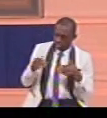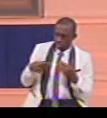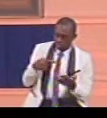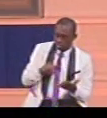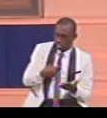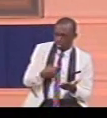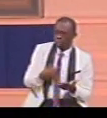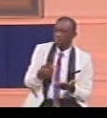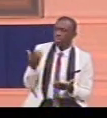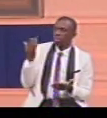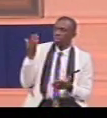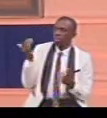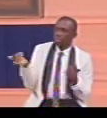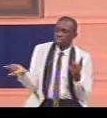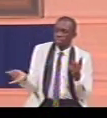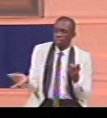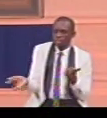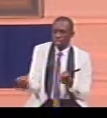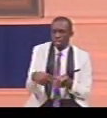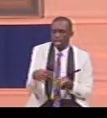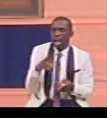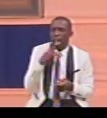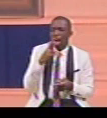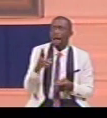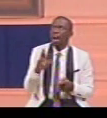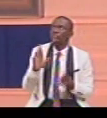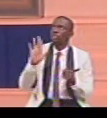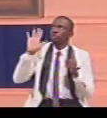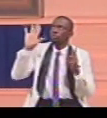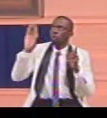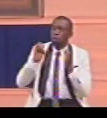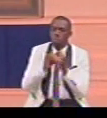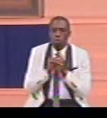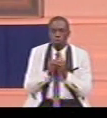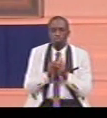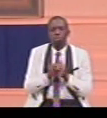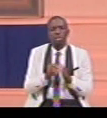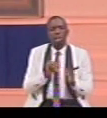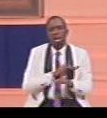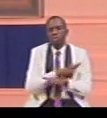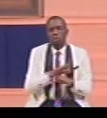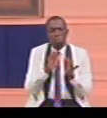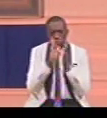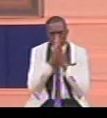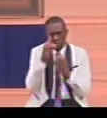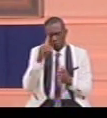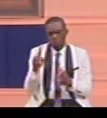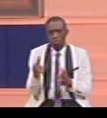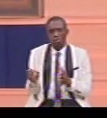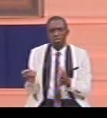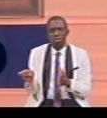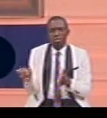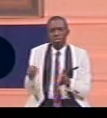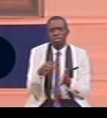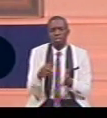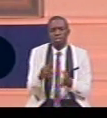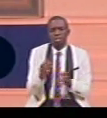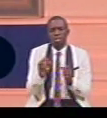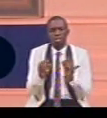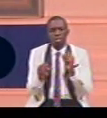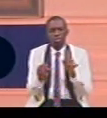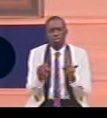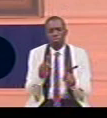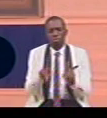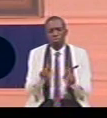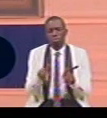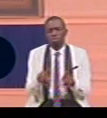20 neither prayer for these alone what that means is neither pray for these eleven disciples and not me